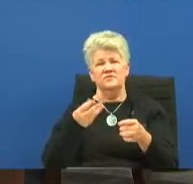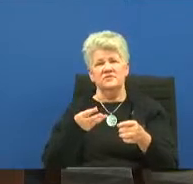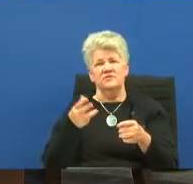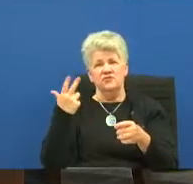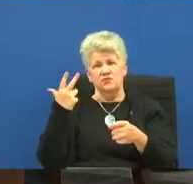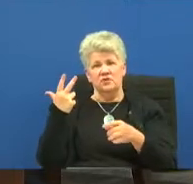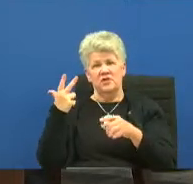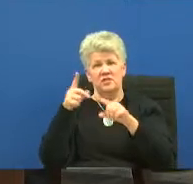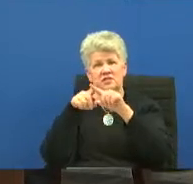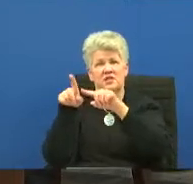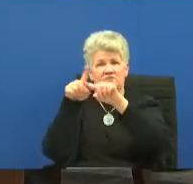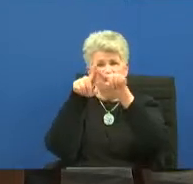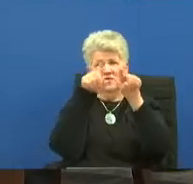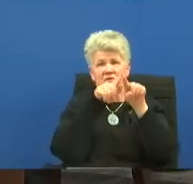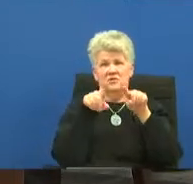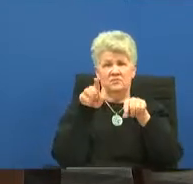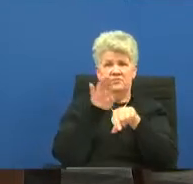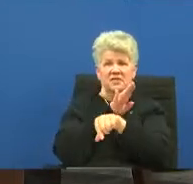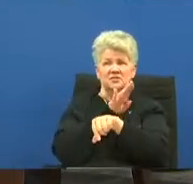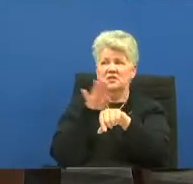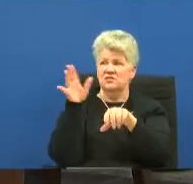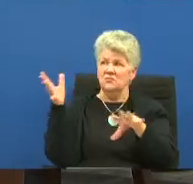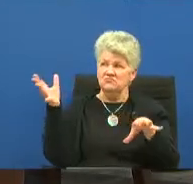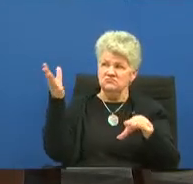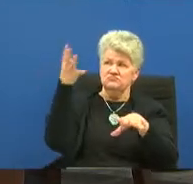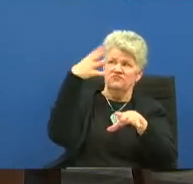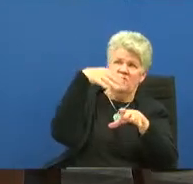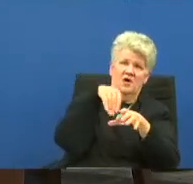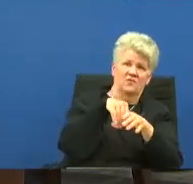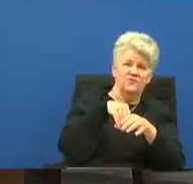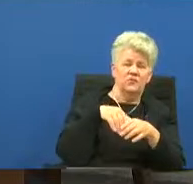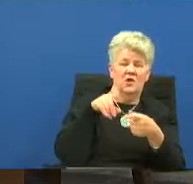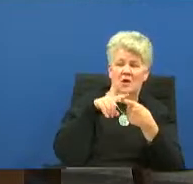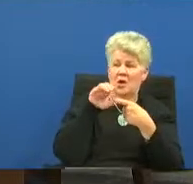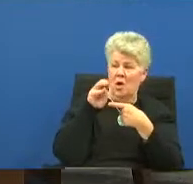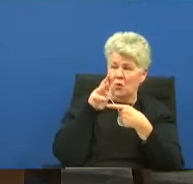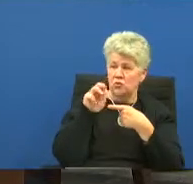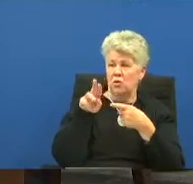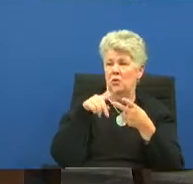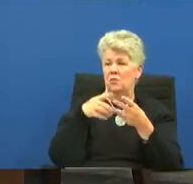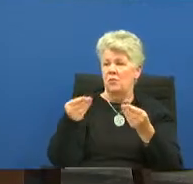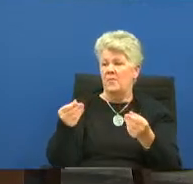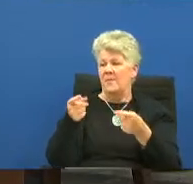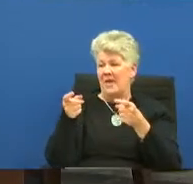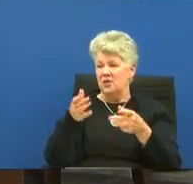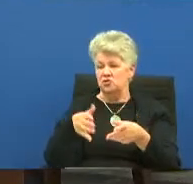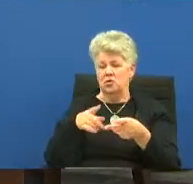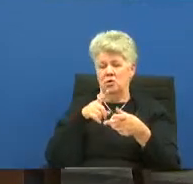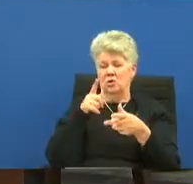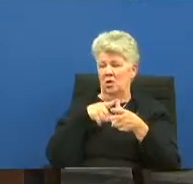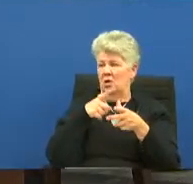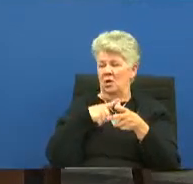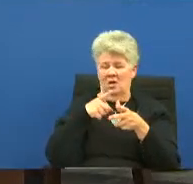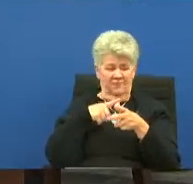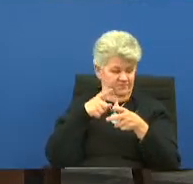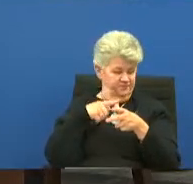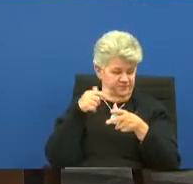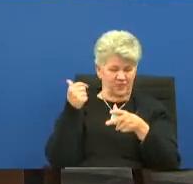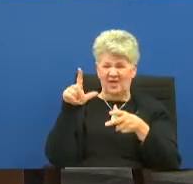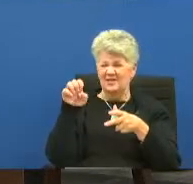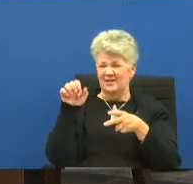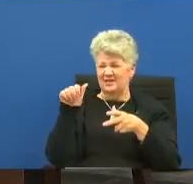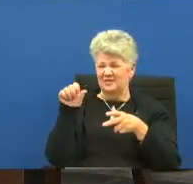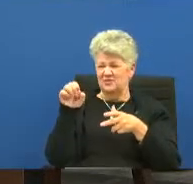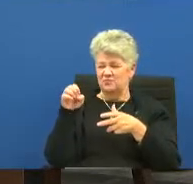There's three different companies that are involved in this project: the owner, the property manager, and then there's also a lease